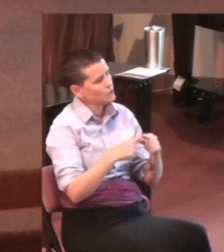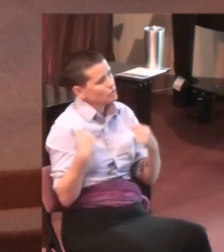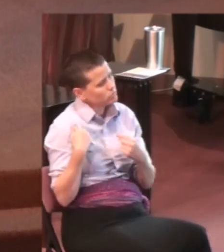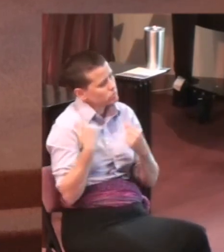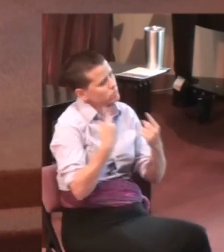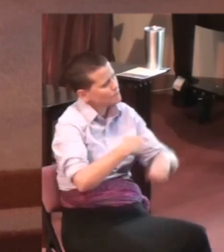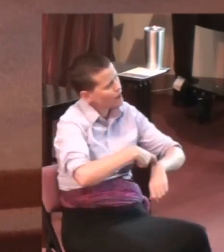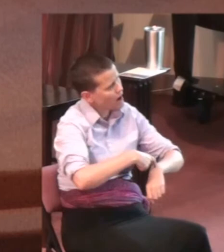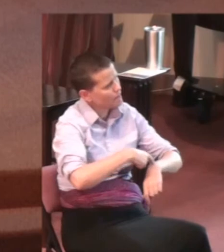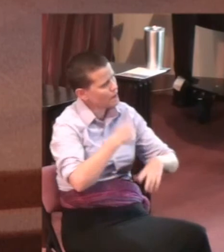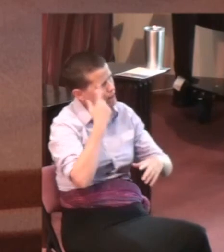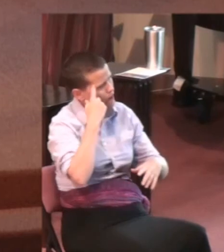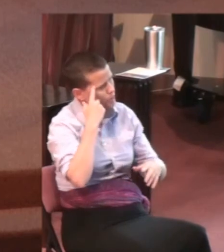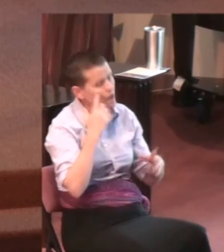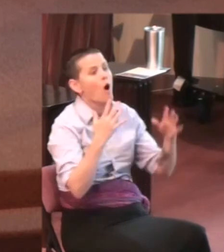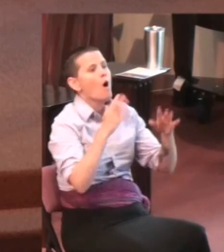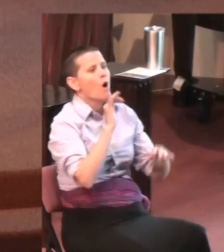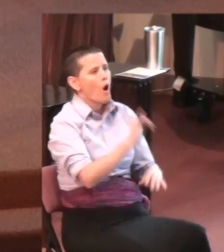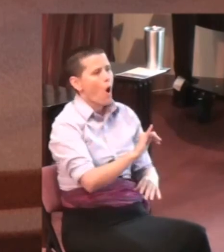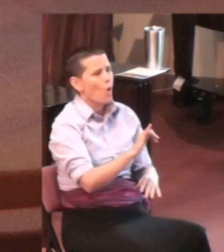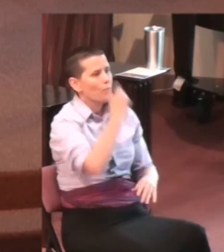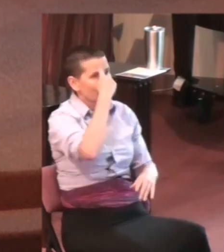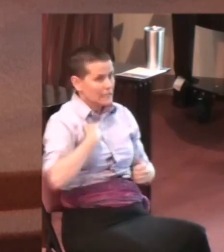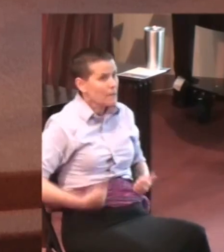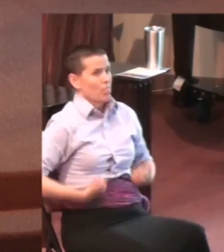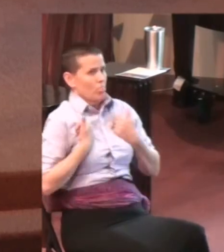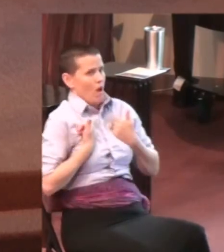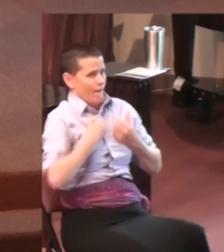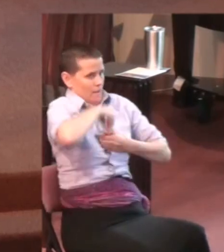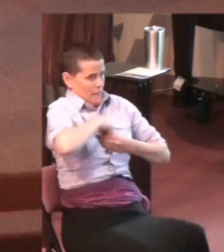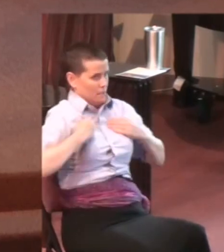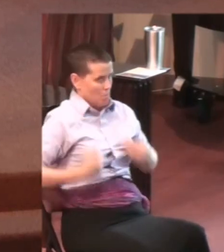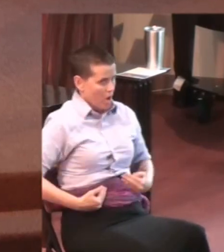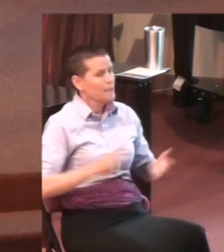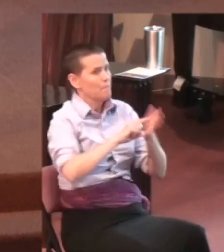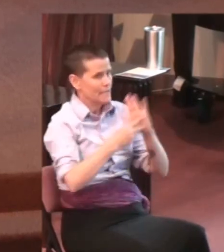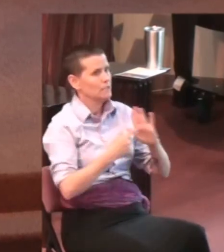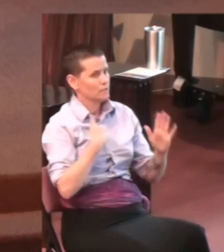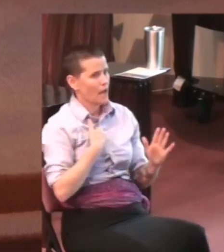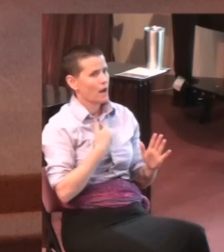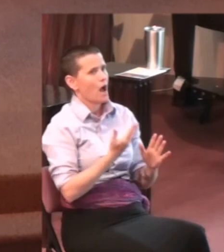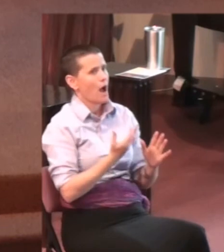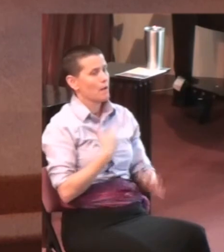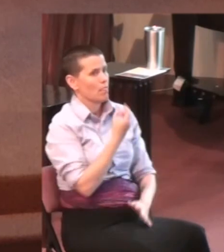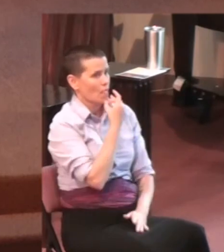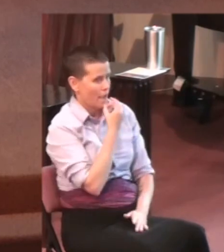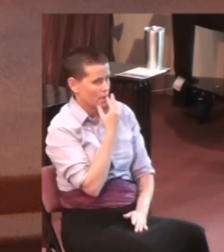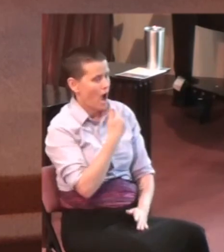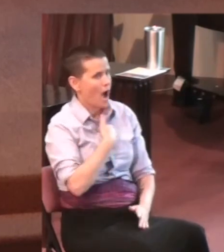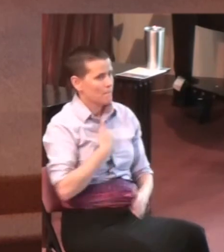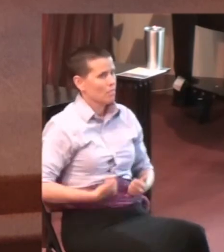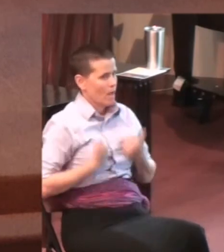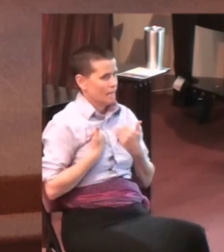great teachers that I trust, people that are enlightened that I trust. There cannot be. And the people that remember having multiple lifetimes, it's like, I